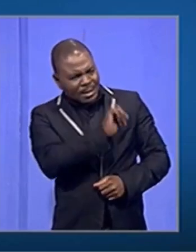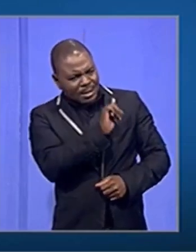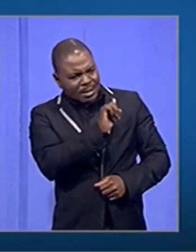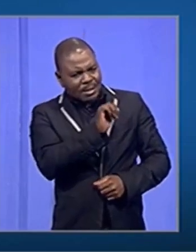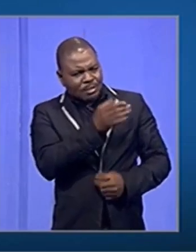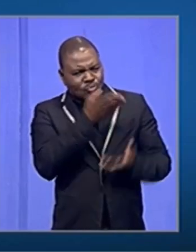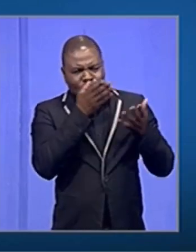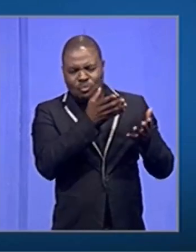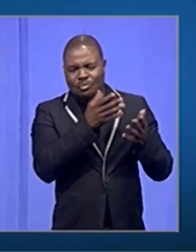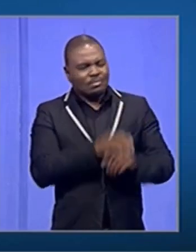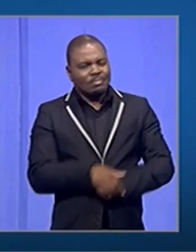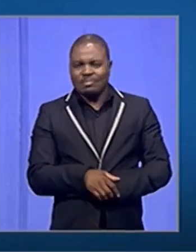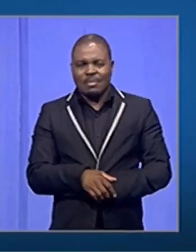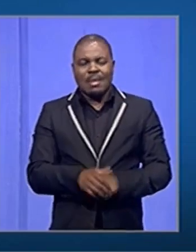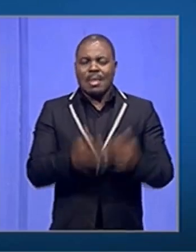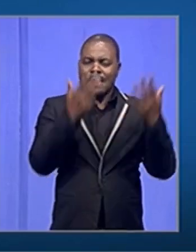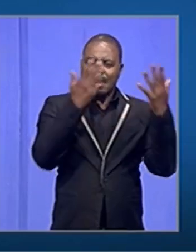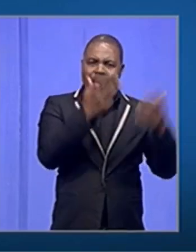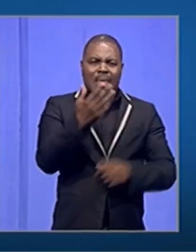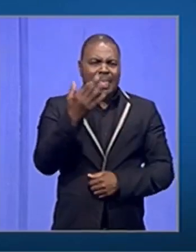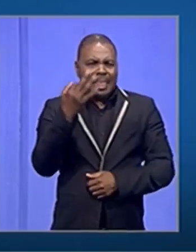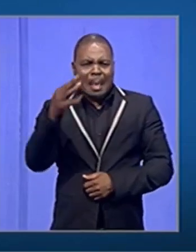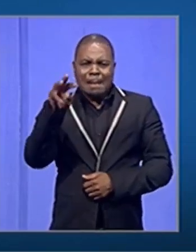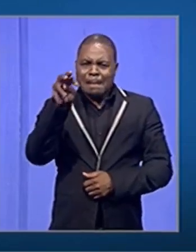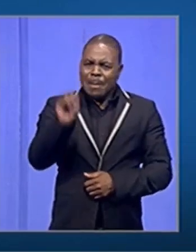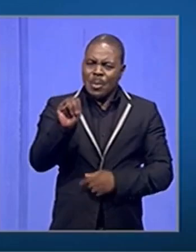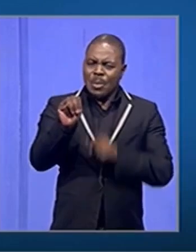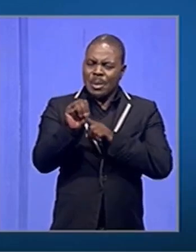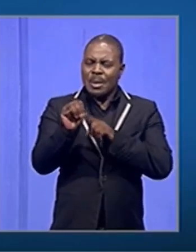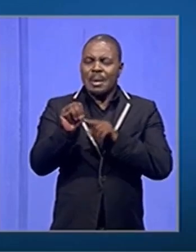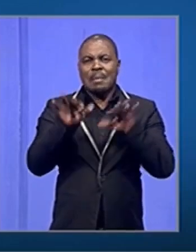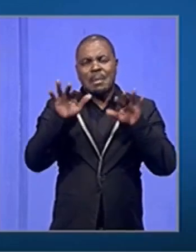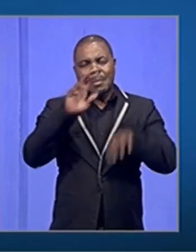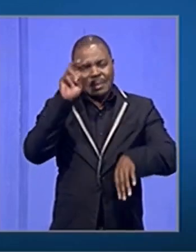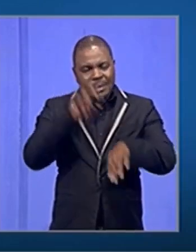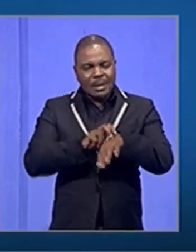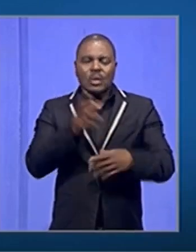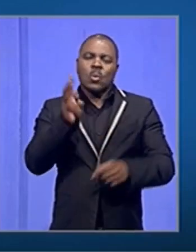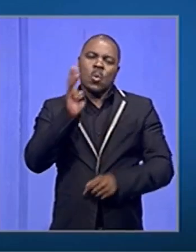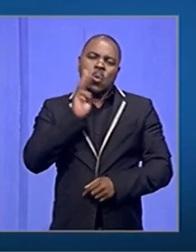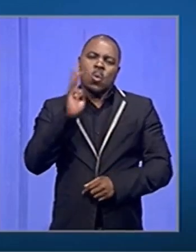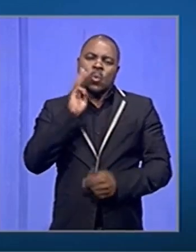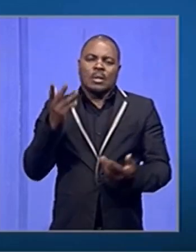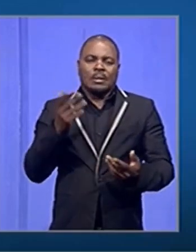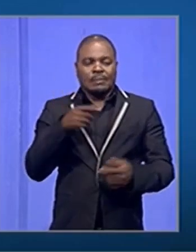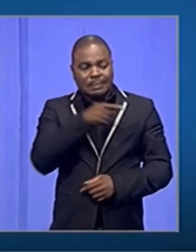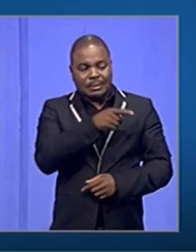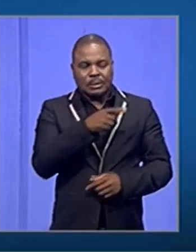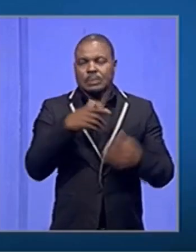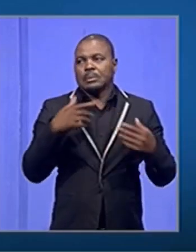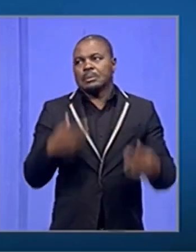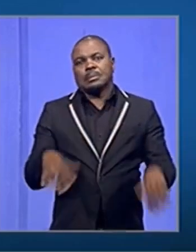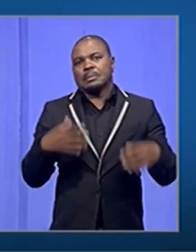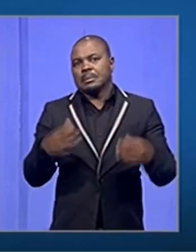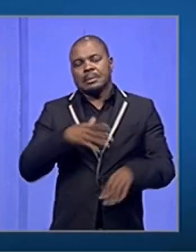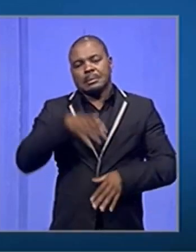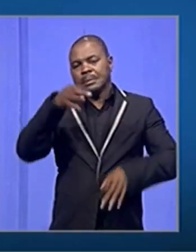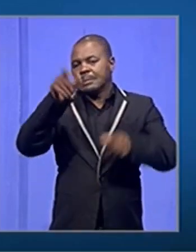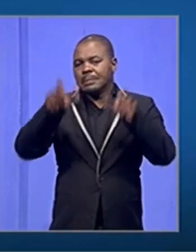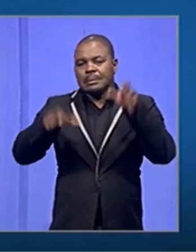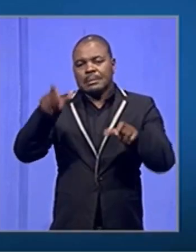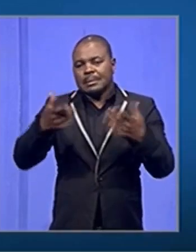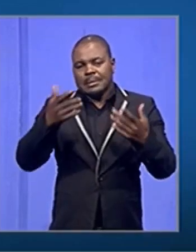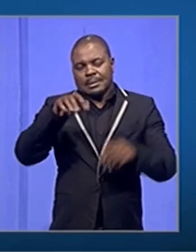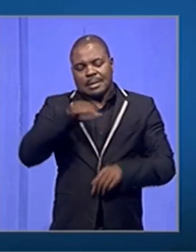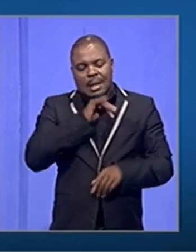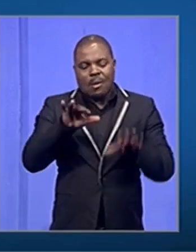kgopa majwale 93 million batho re hloka metse magaeng jo boradipolitiki lefase